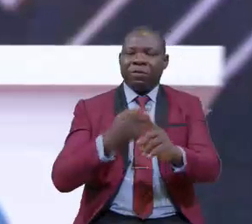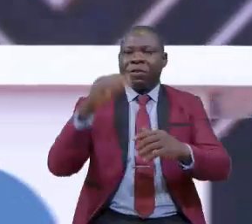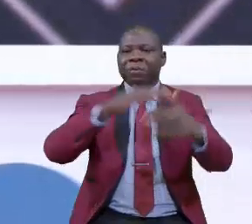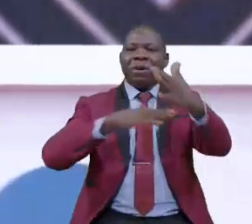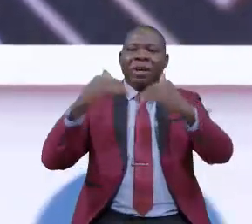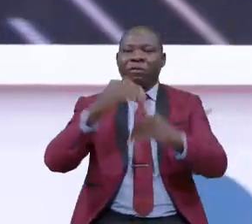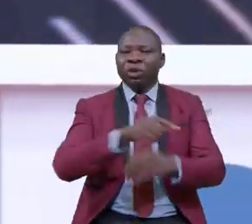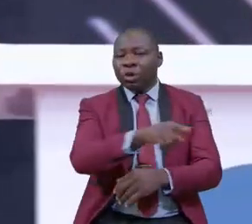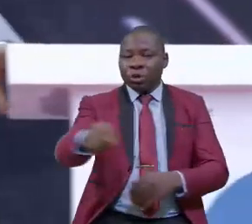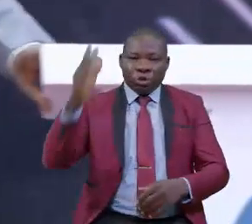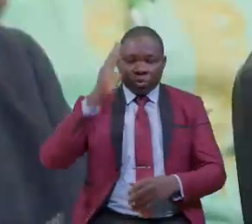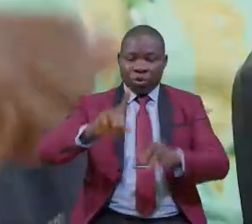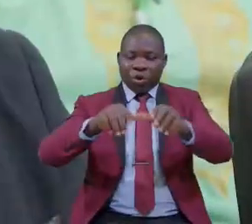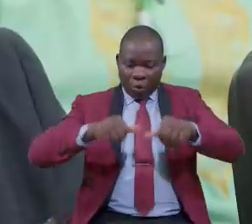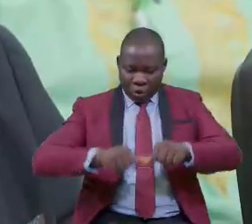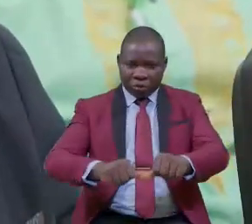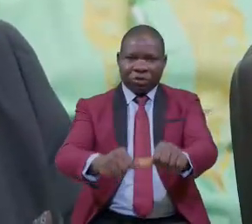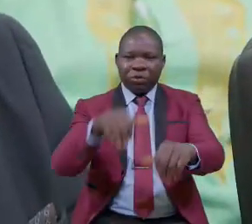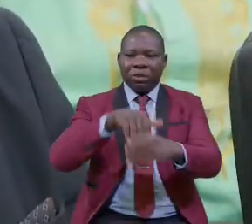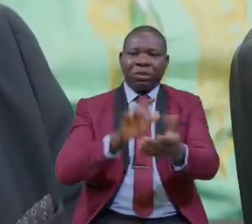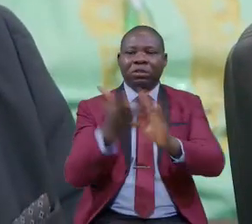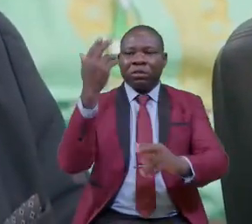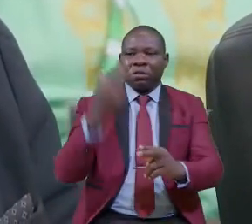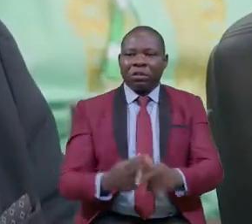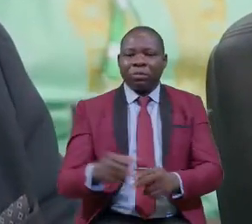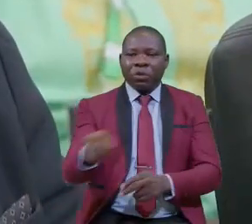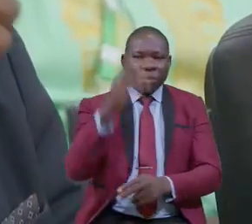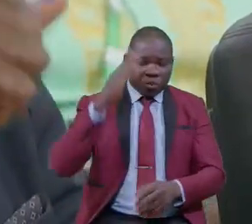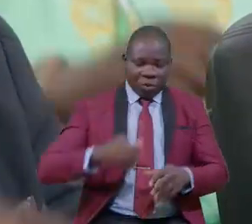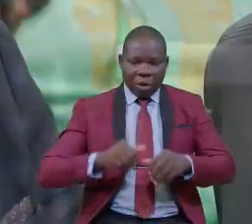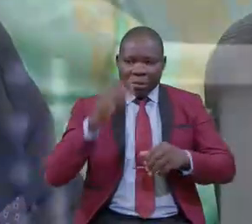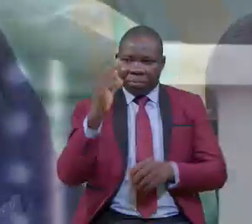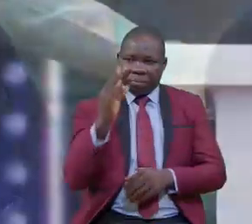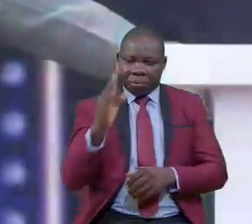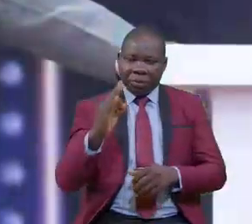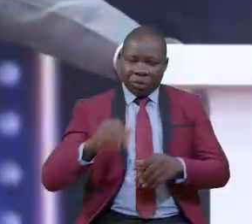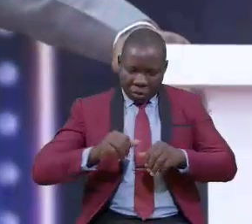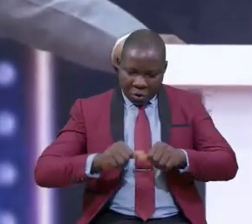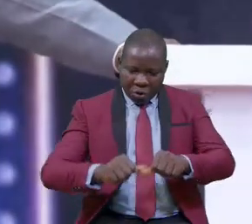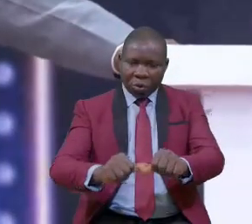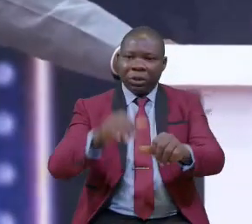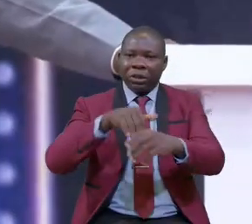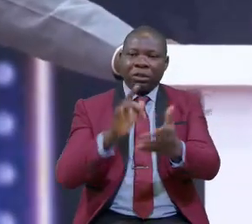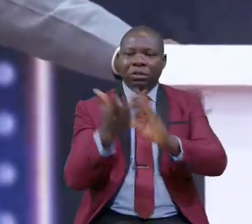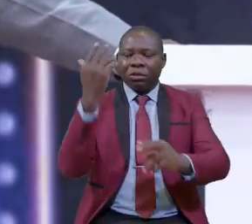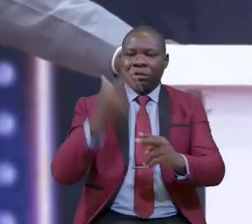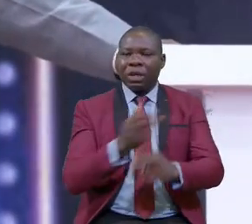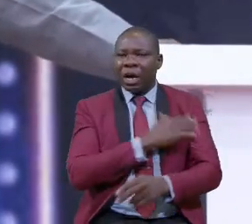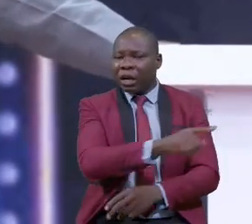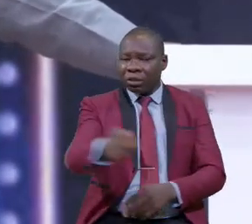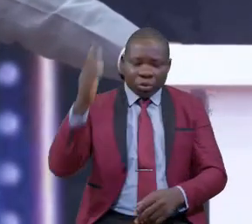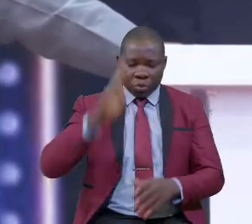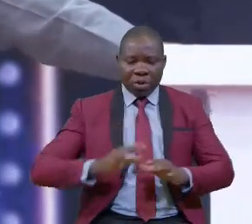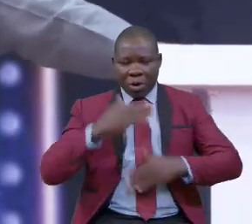You will go on. Amen. You will preach on. Amen. And you will progress.